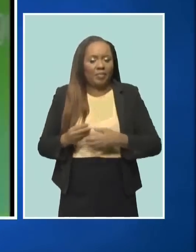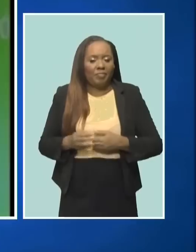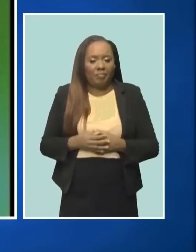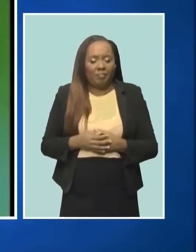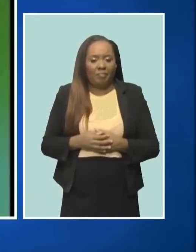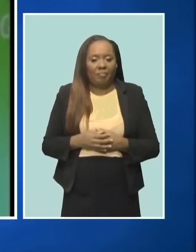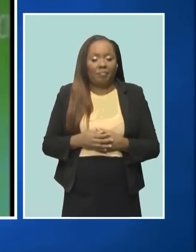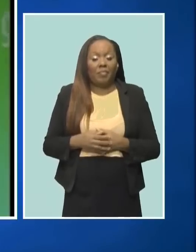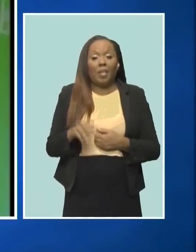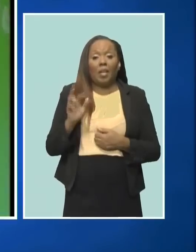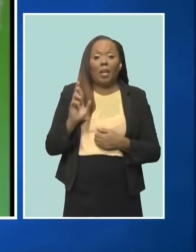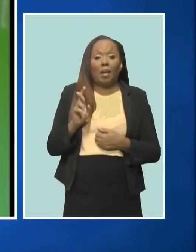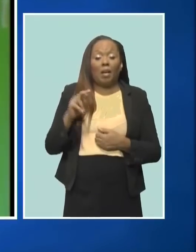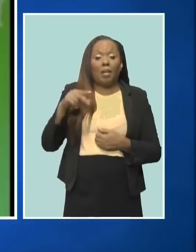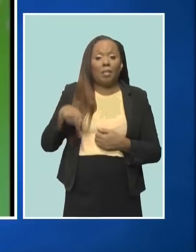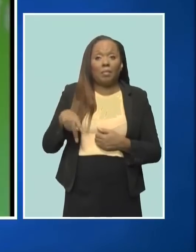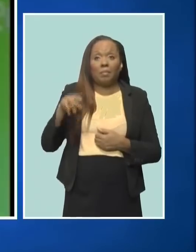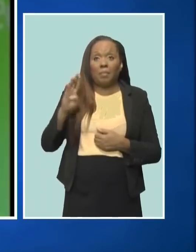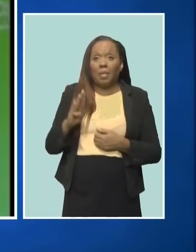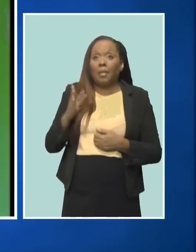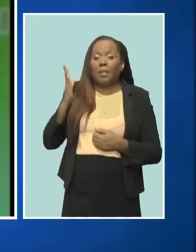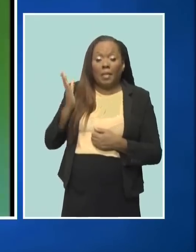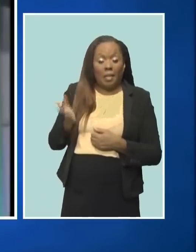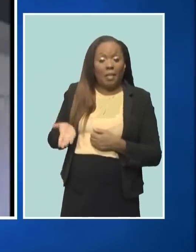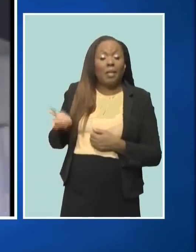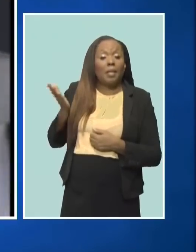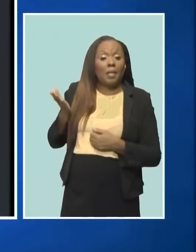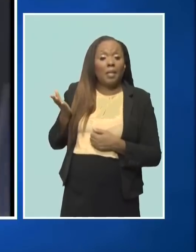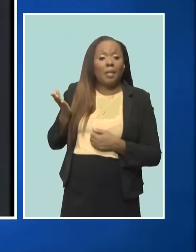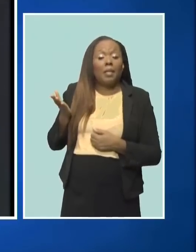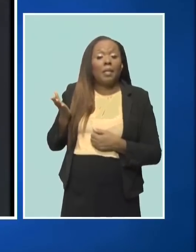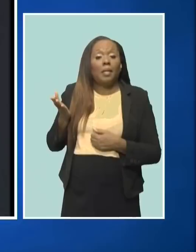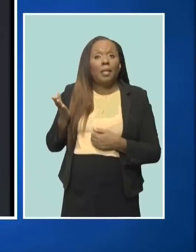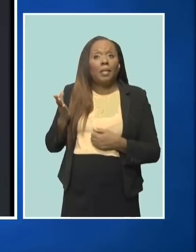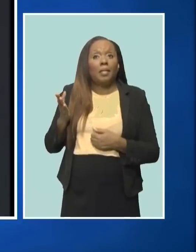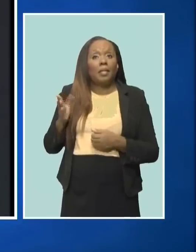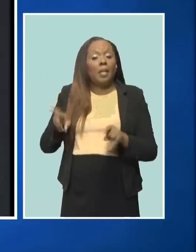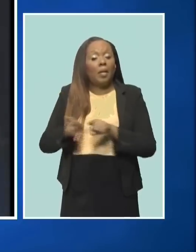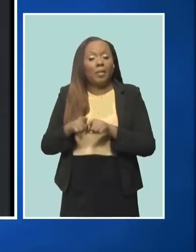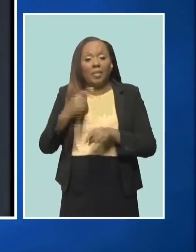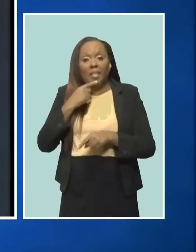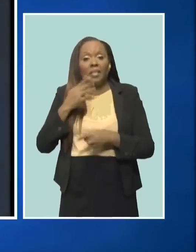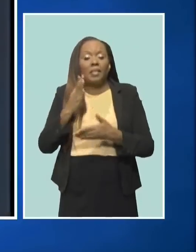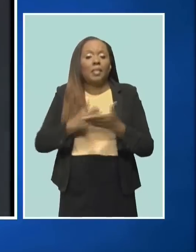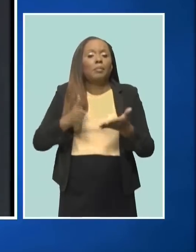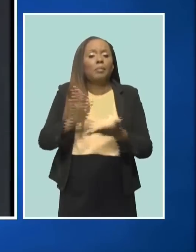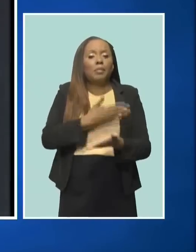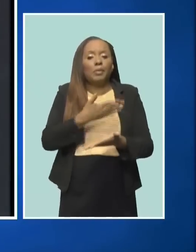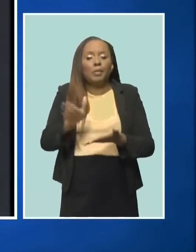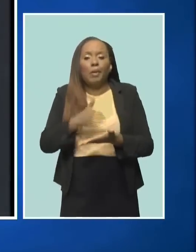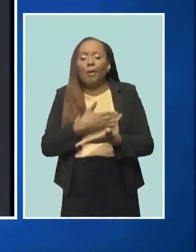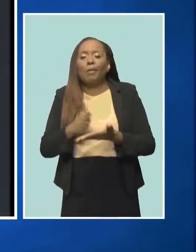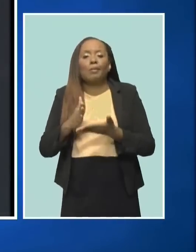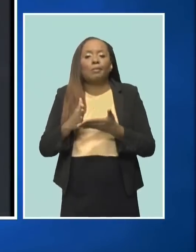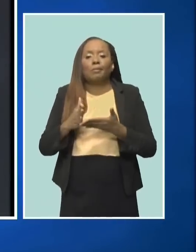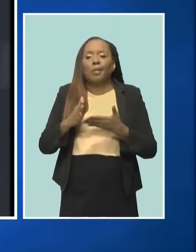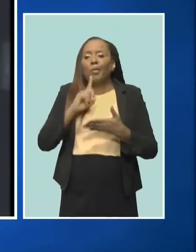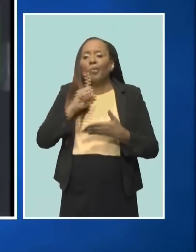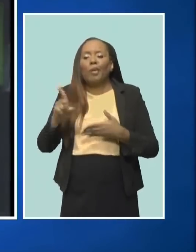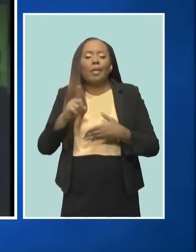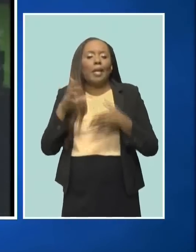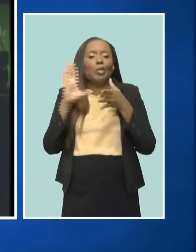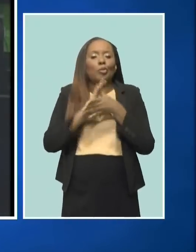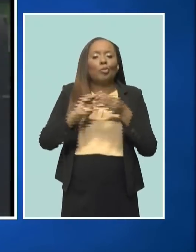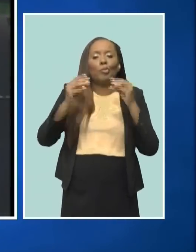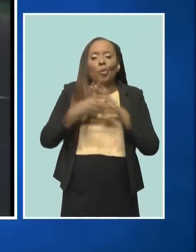Cultural Ambassador, the Most Honorable Stetson Red Plastic Bag Wiltshire, says songs that tell a story and have emotional